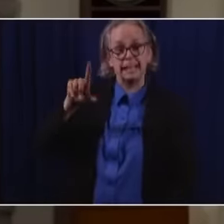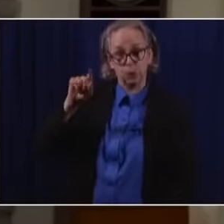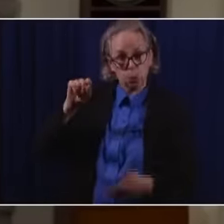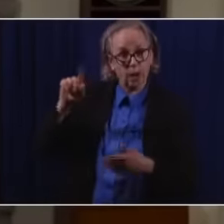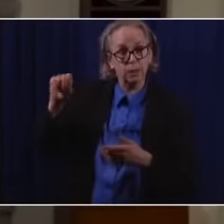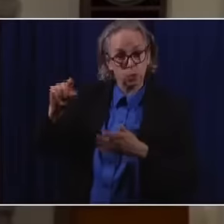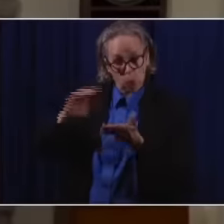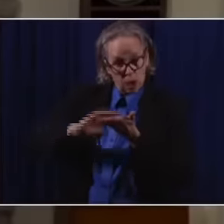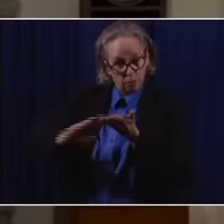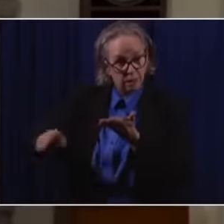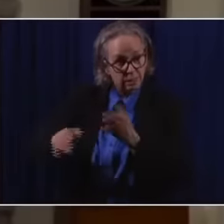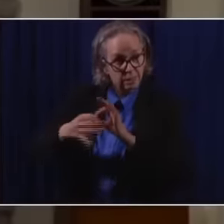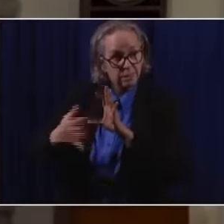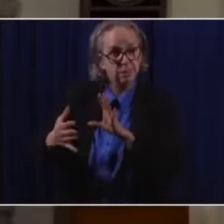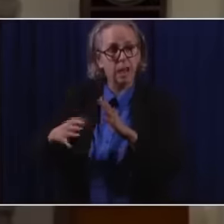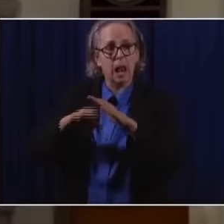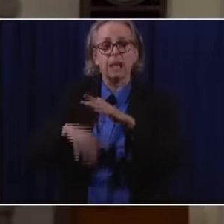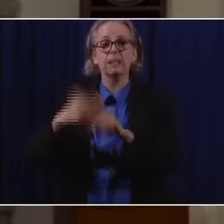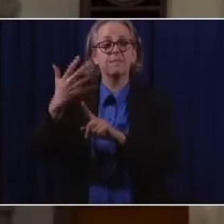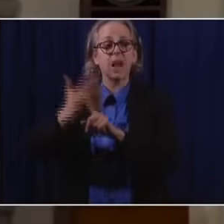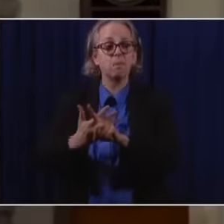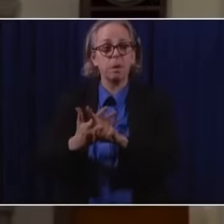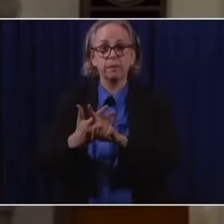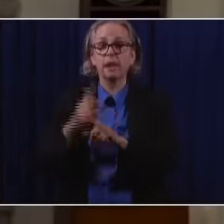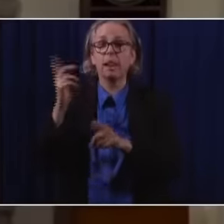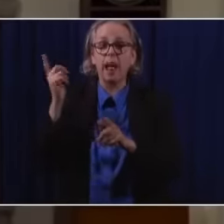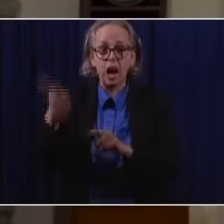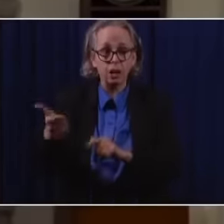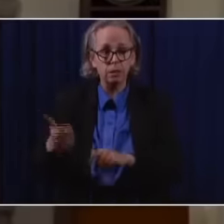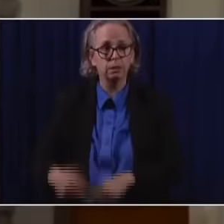he's accused of murder here in Ohio.